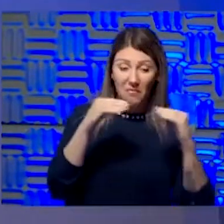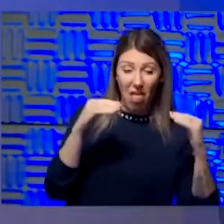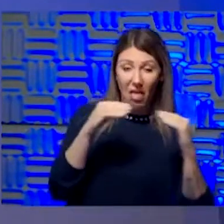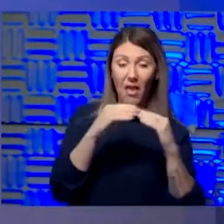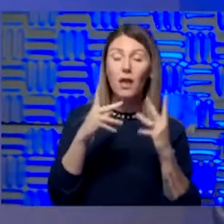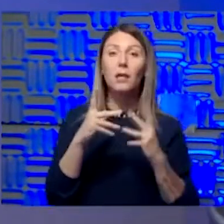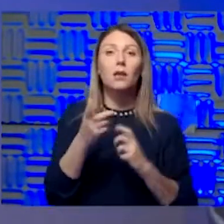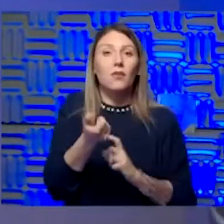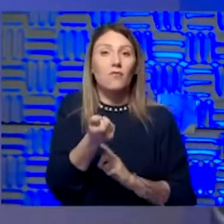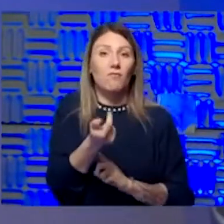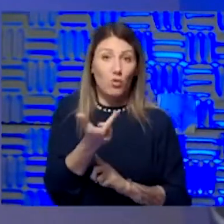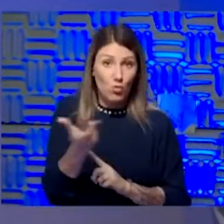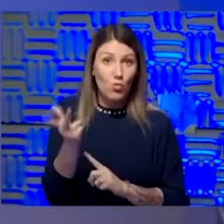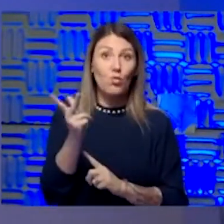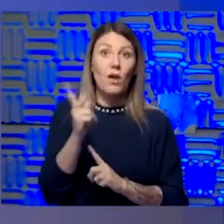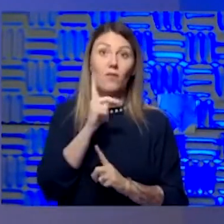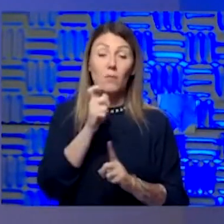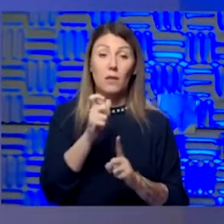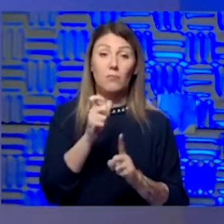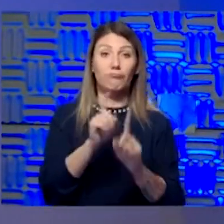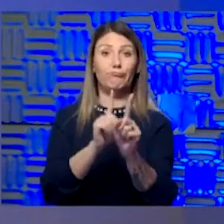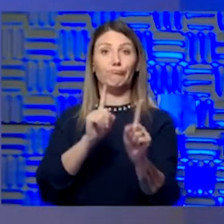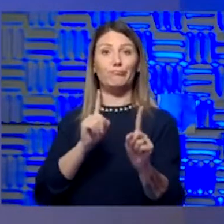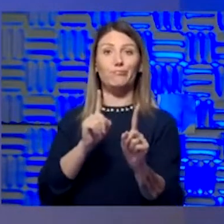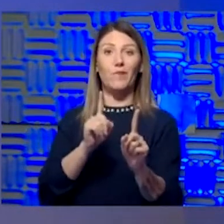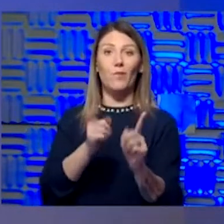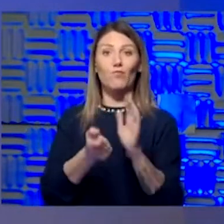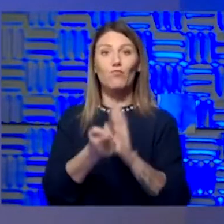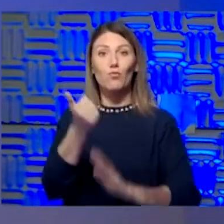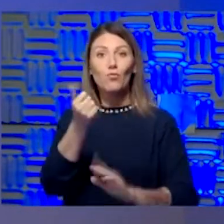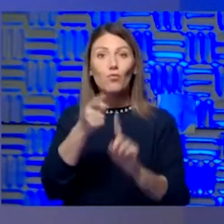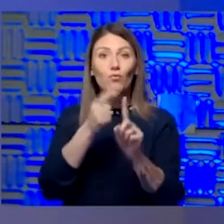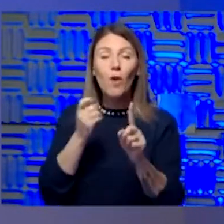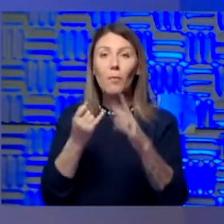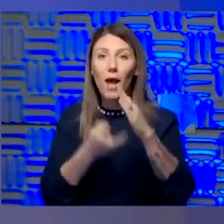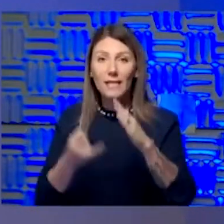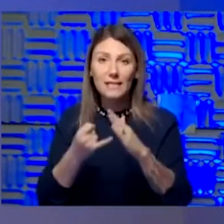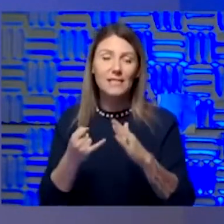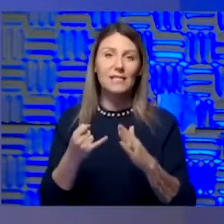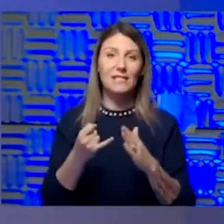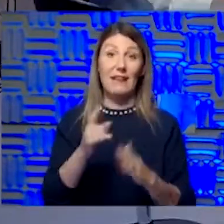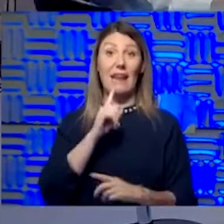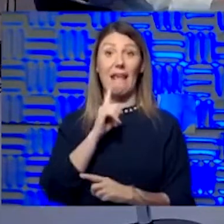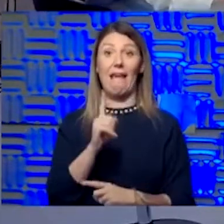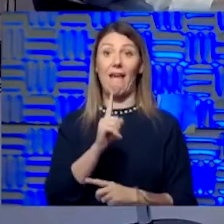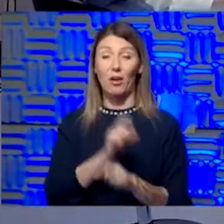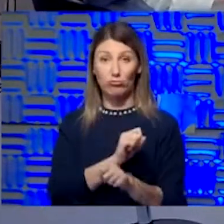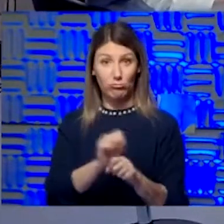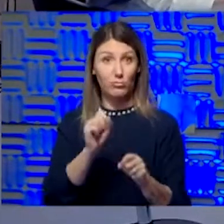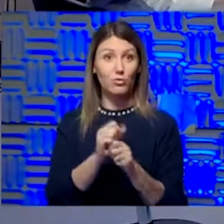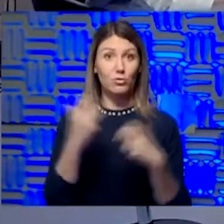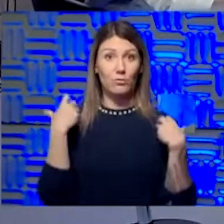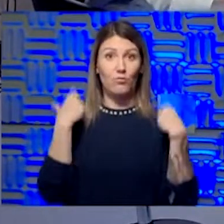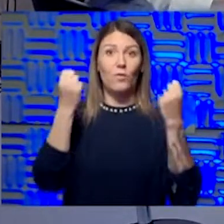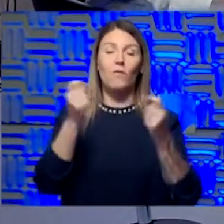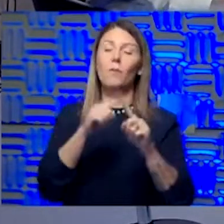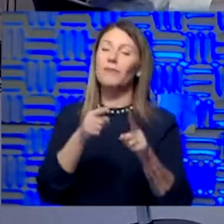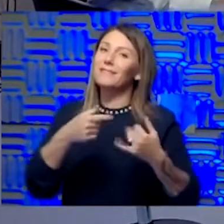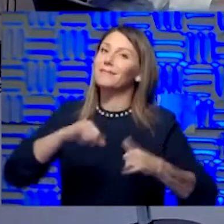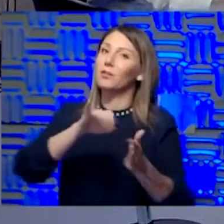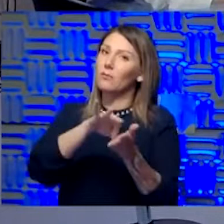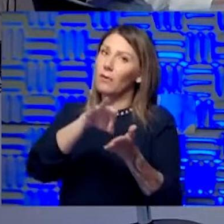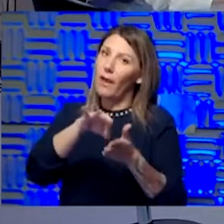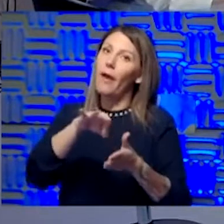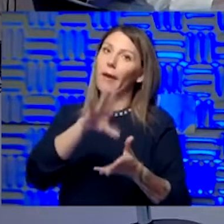have been taken off of isolation because they have been here for so long and are actually recovered, but we still count them in our numbers. Hey,